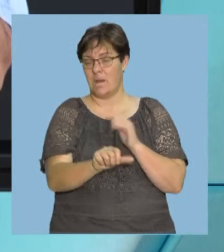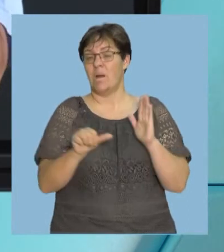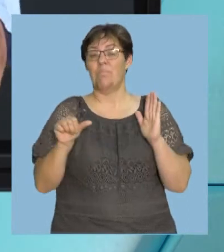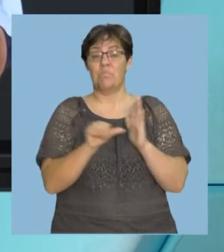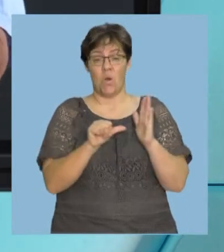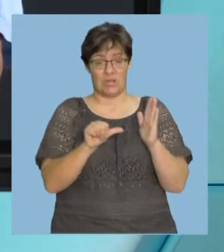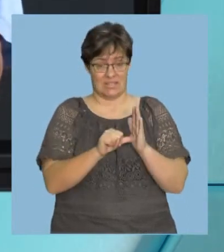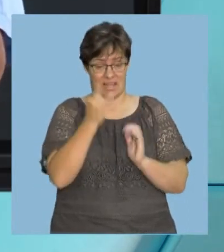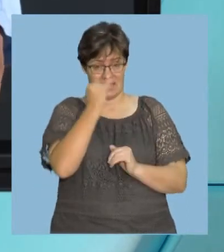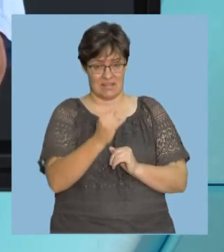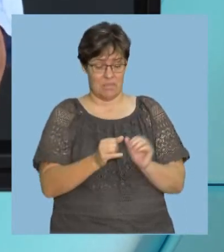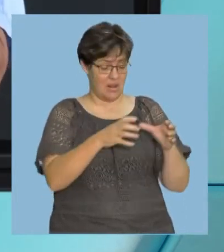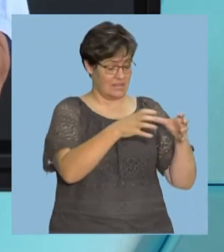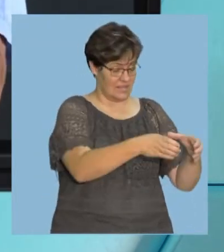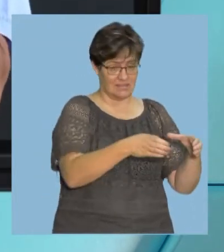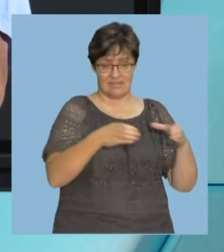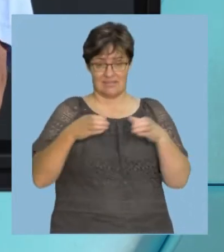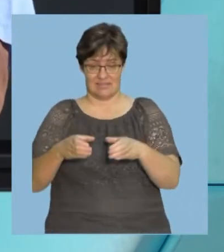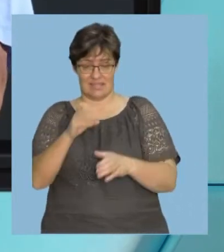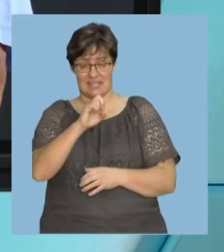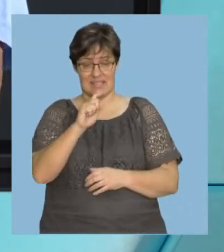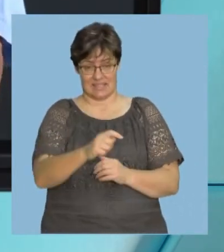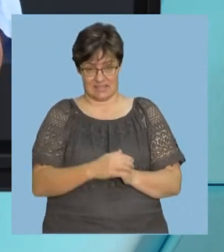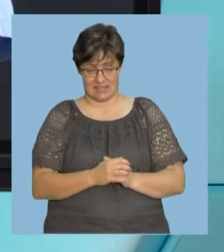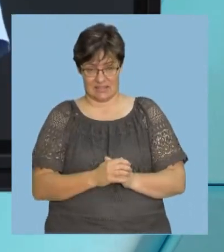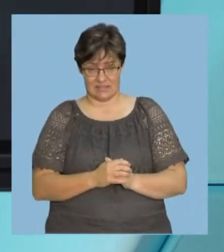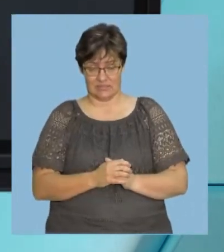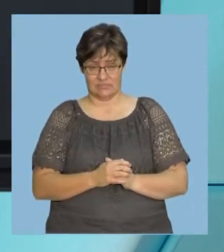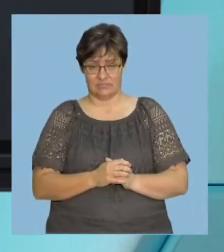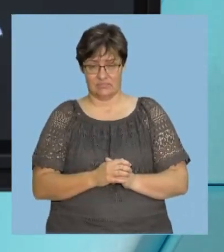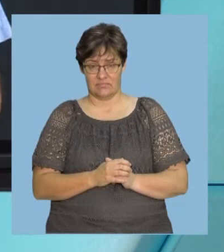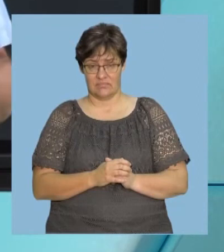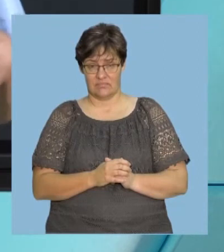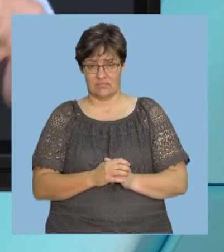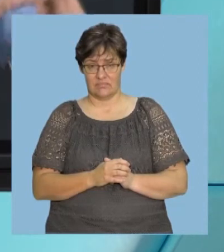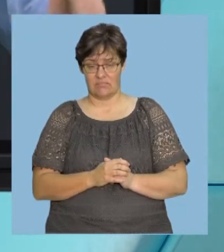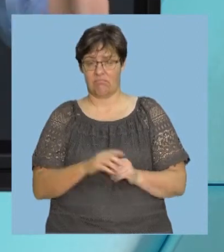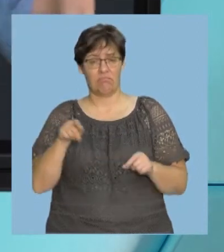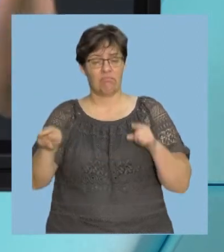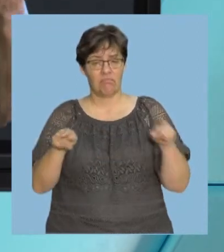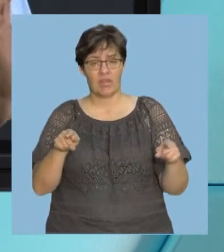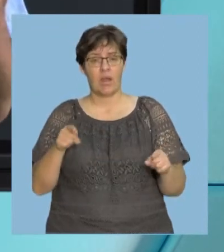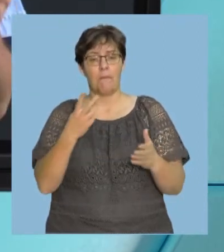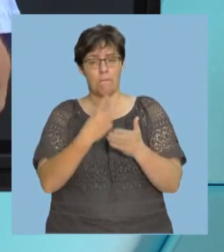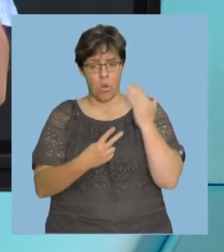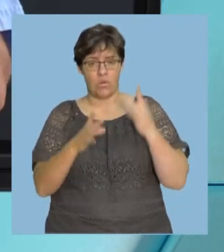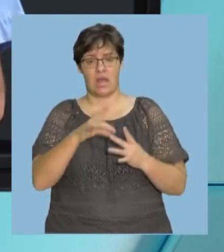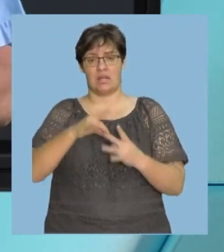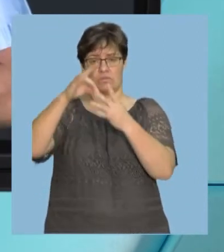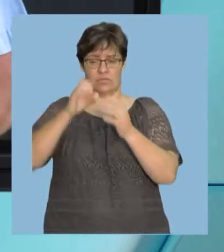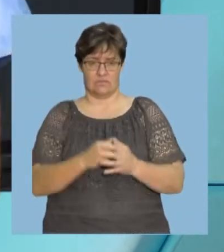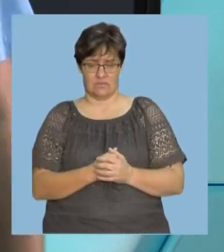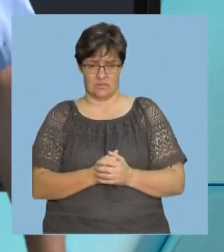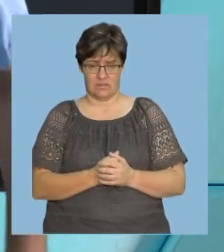a very important idea of two sets. And it's the idea of something being mutually